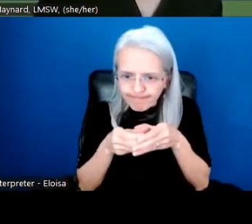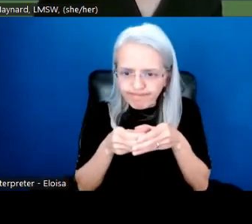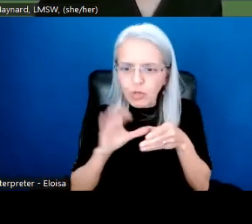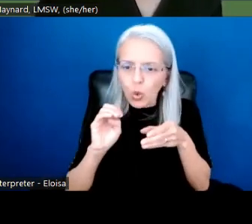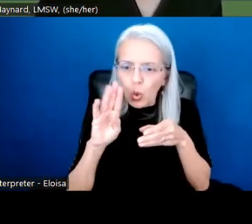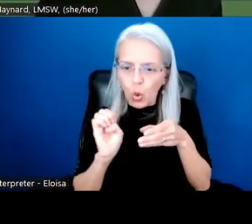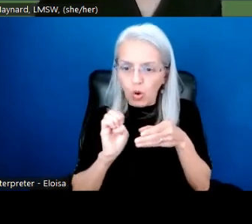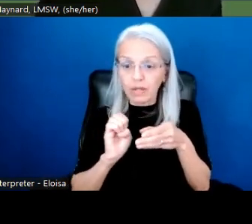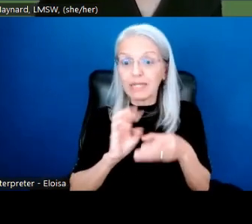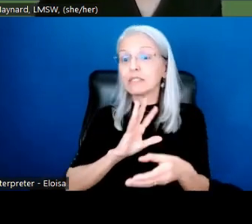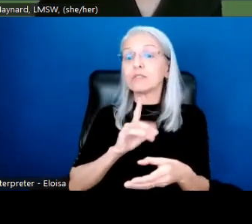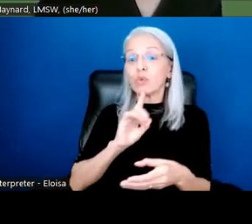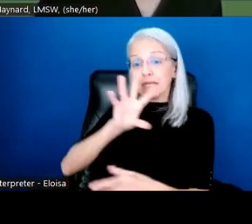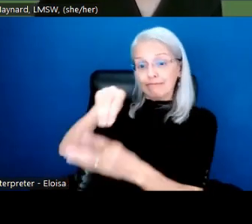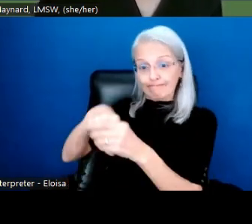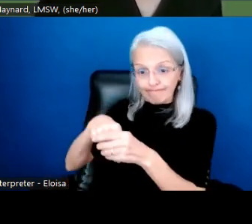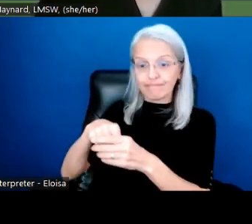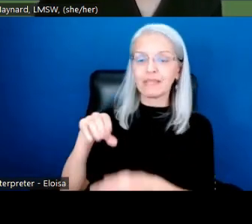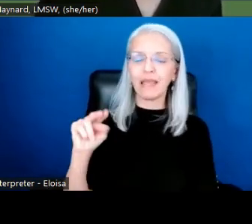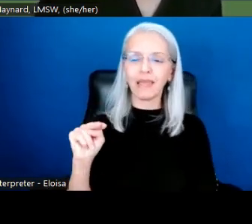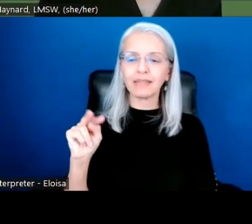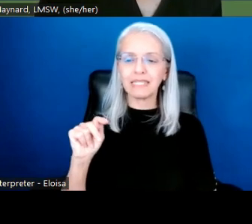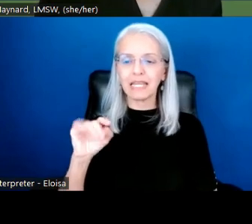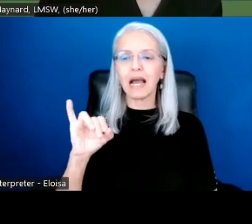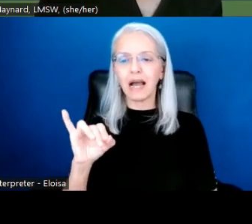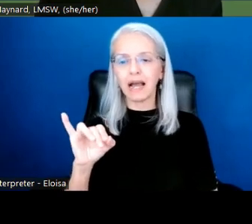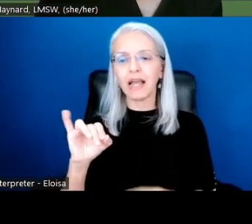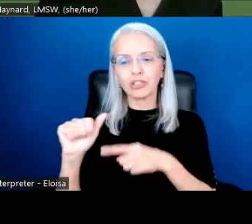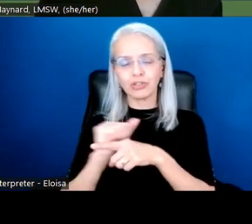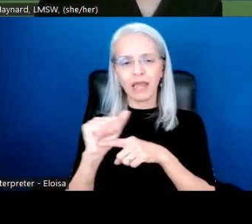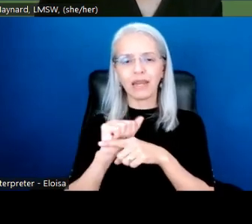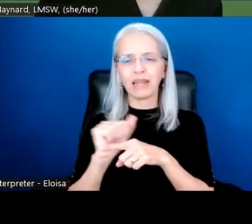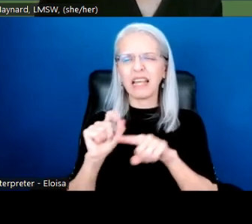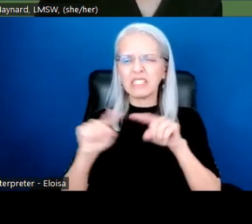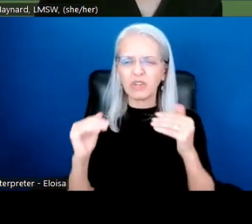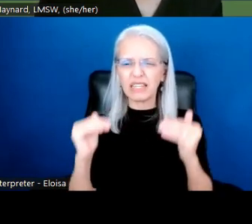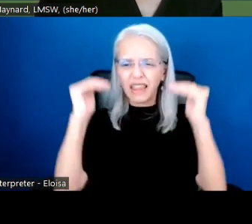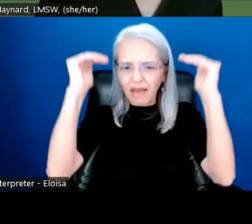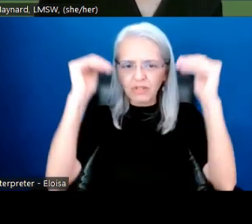built it into the NTI training at many, many levels.